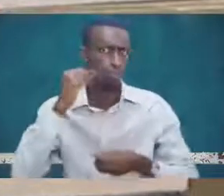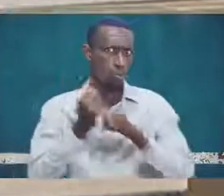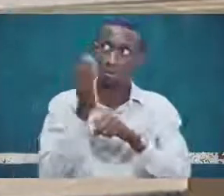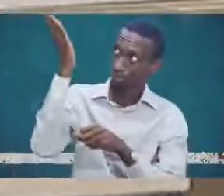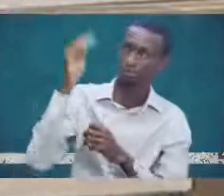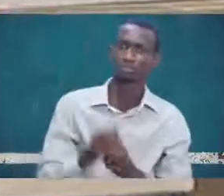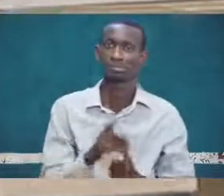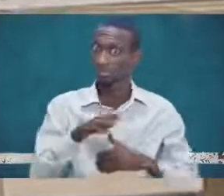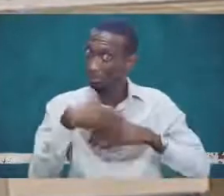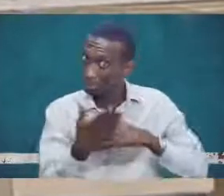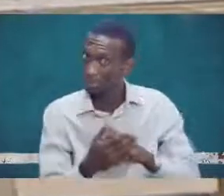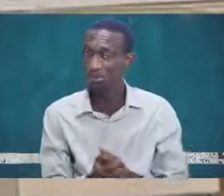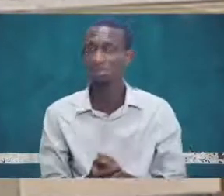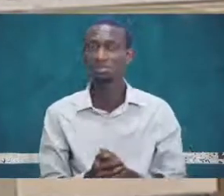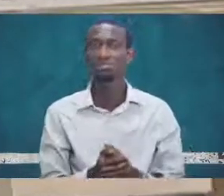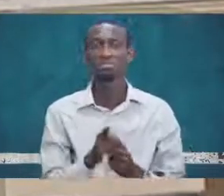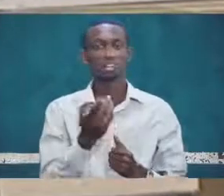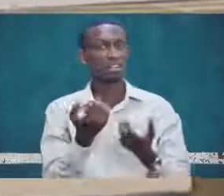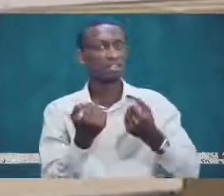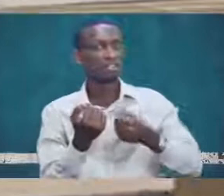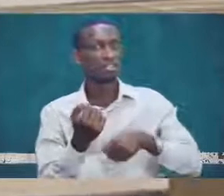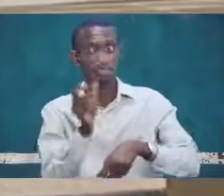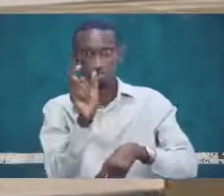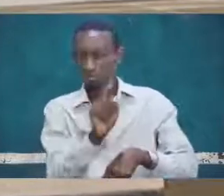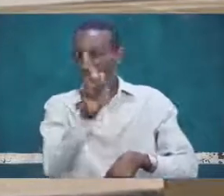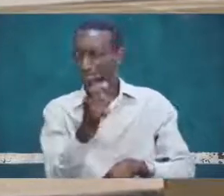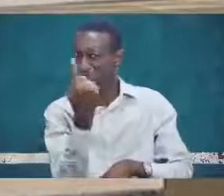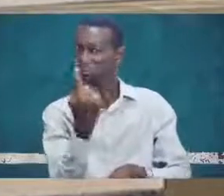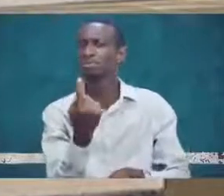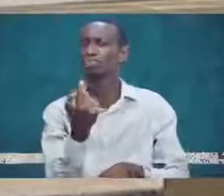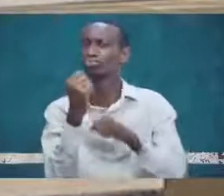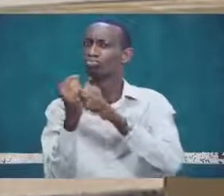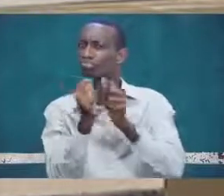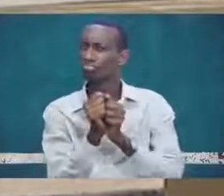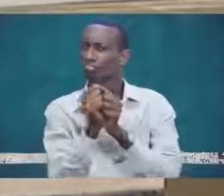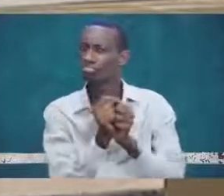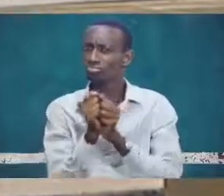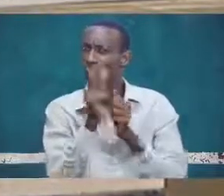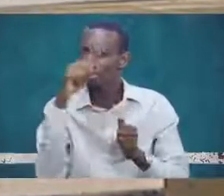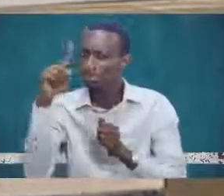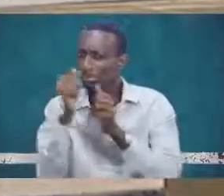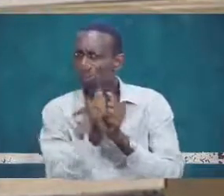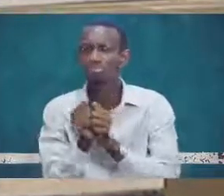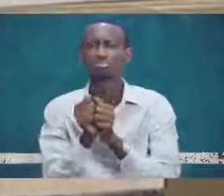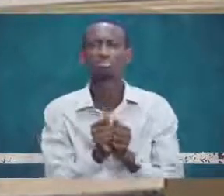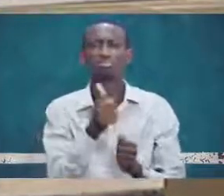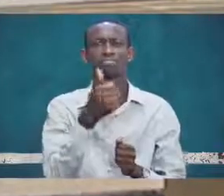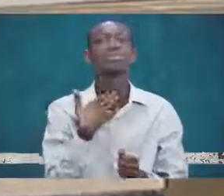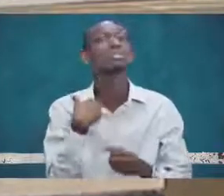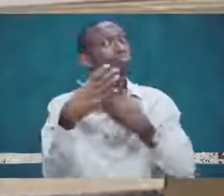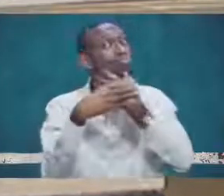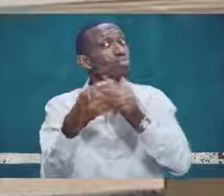this homework, we will have one question, then we do it together. But I surely want you to write it first